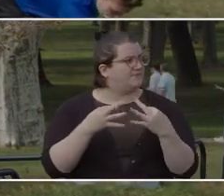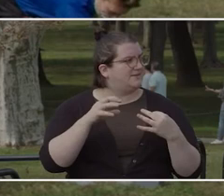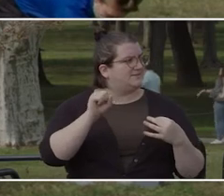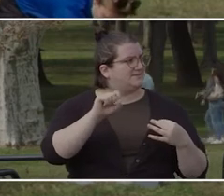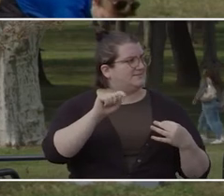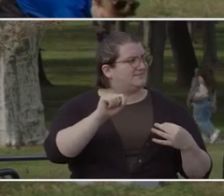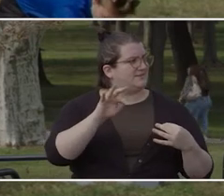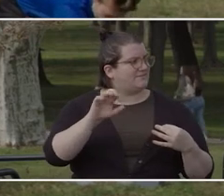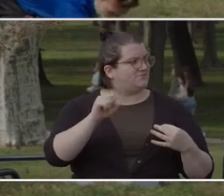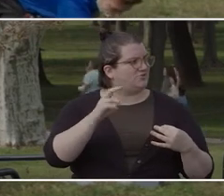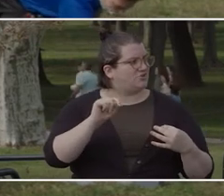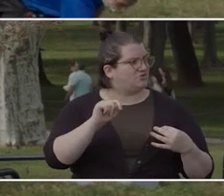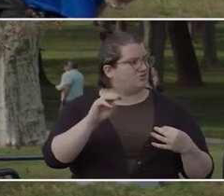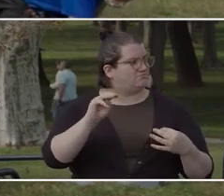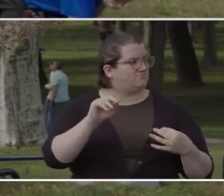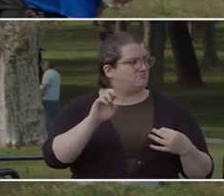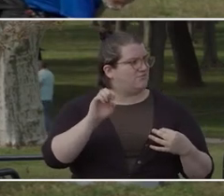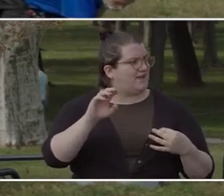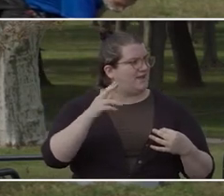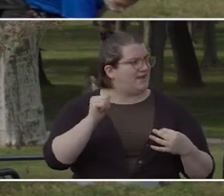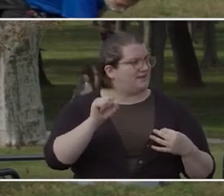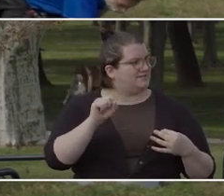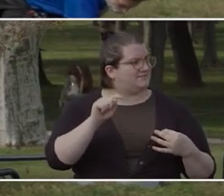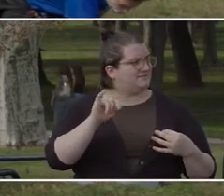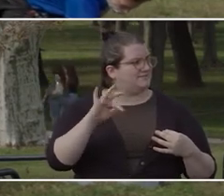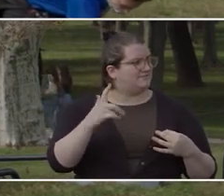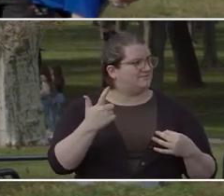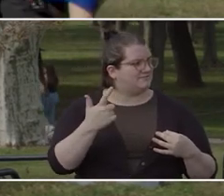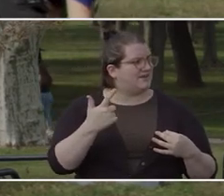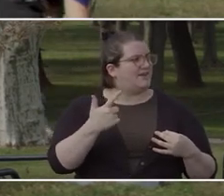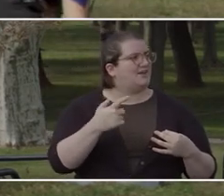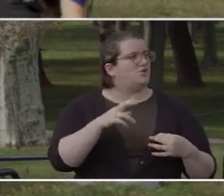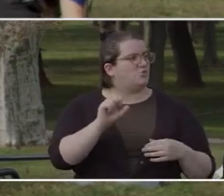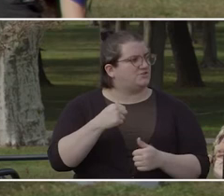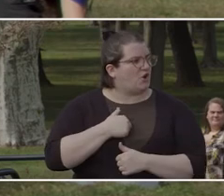Sergeant Legree Hairston, U.S. Army, Vietnam. Did two tours in Vietnam.